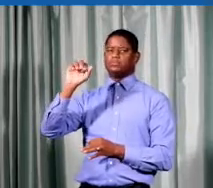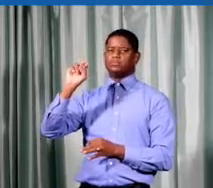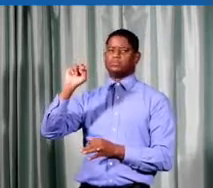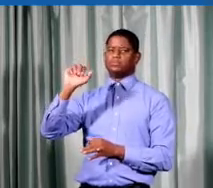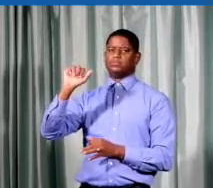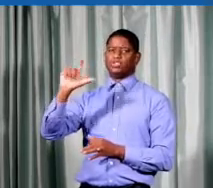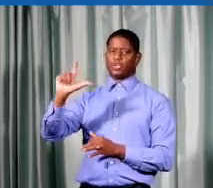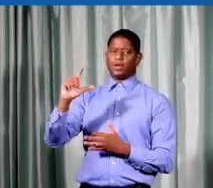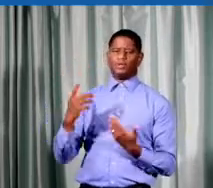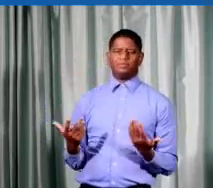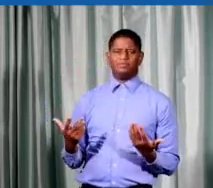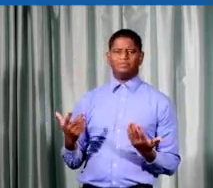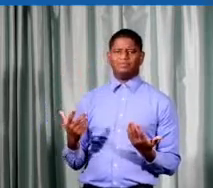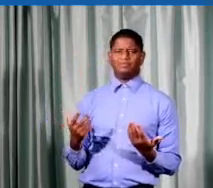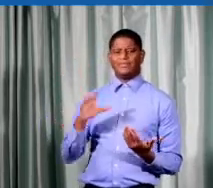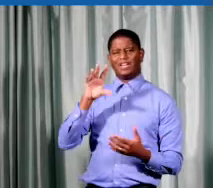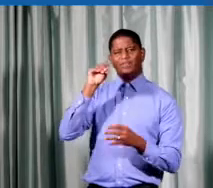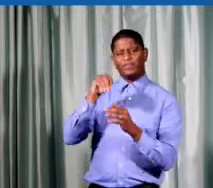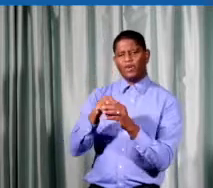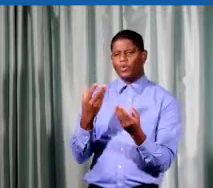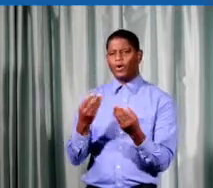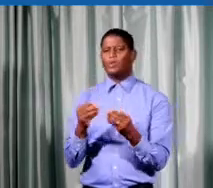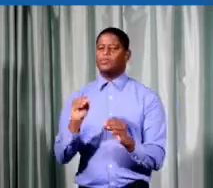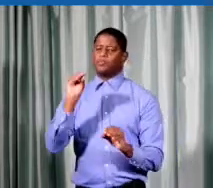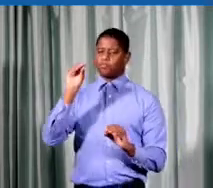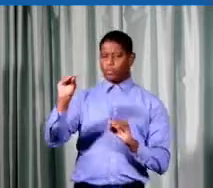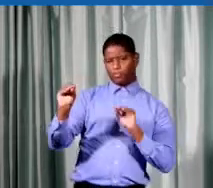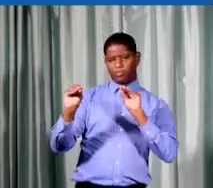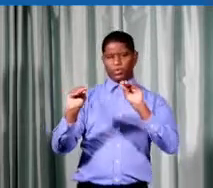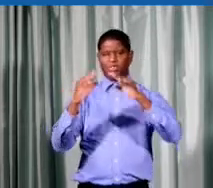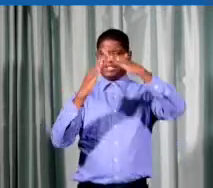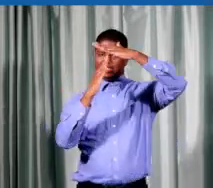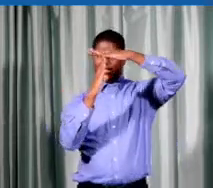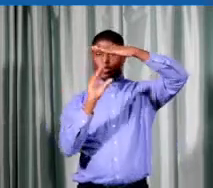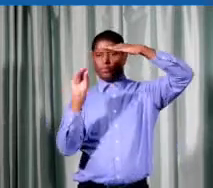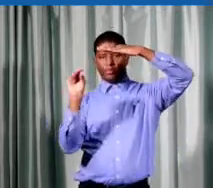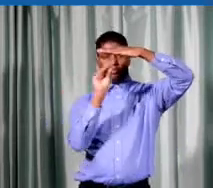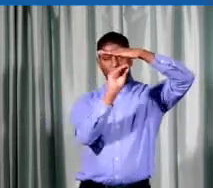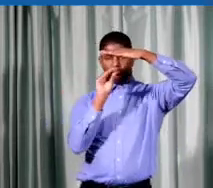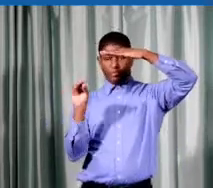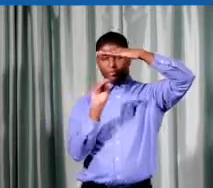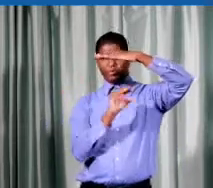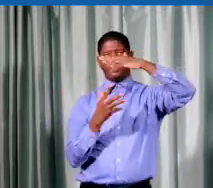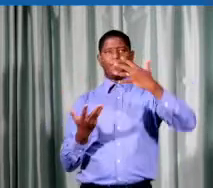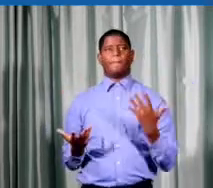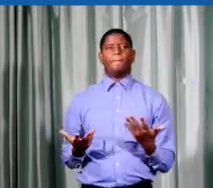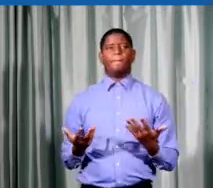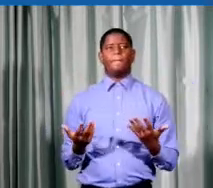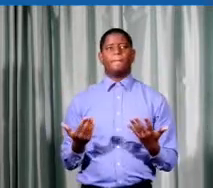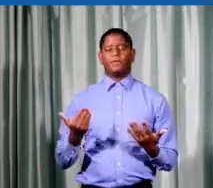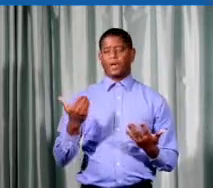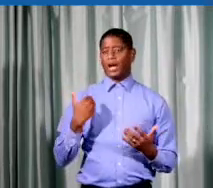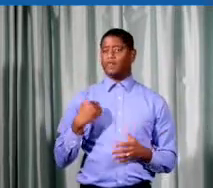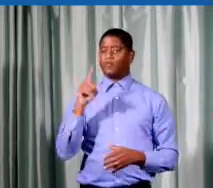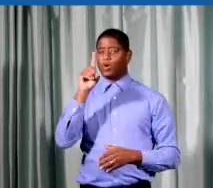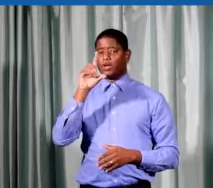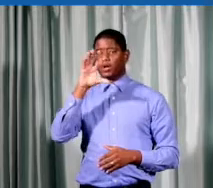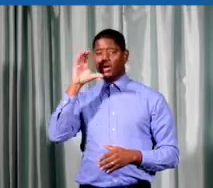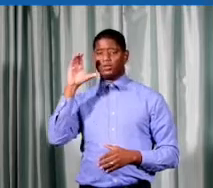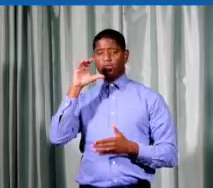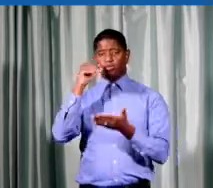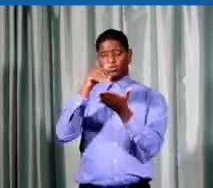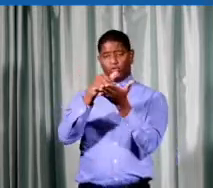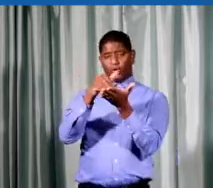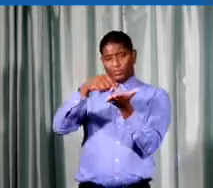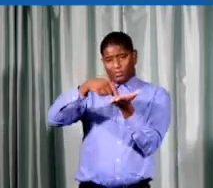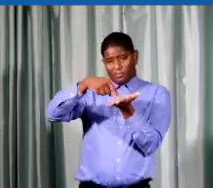credit. All right? That's just a debit and credit. So you invested $100,000 in the business, debit,